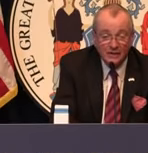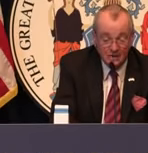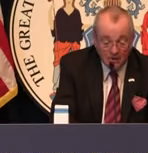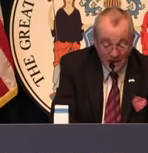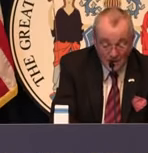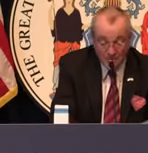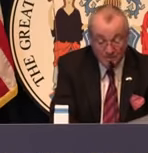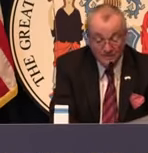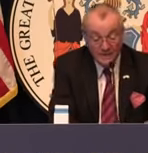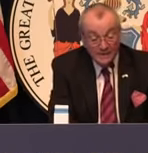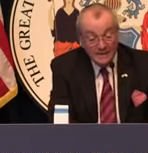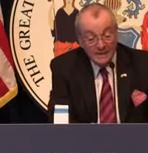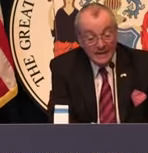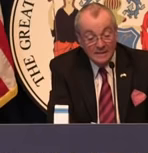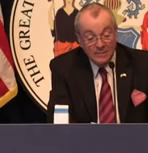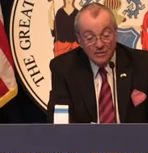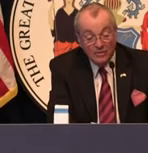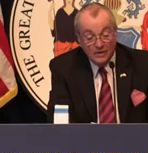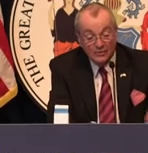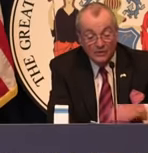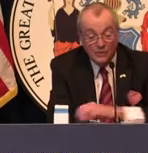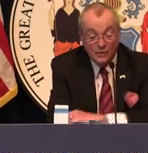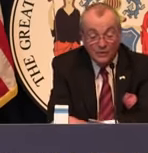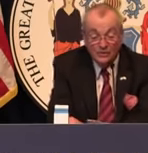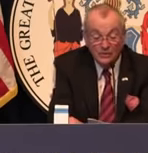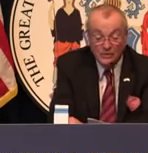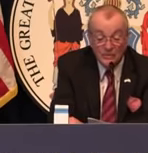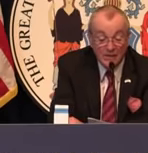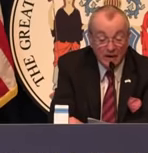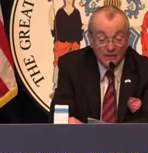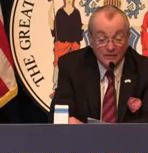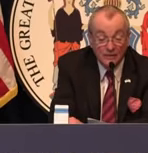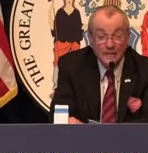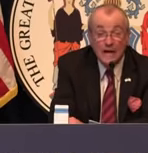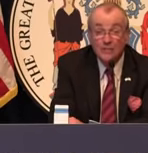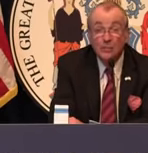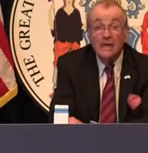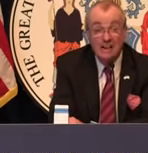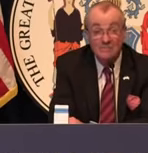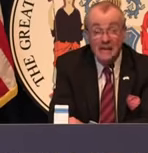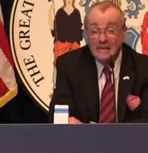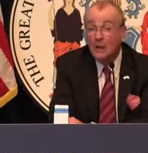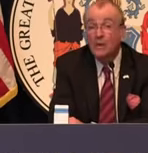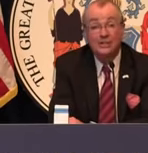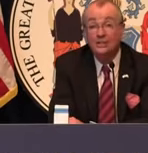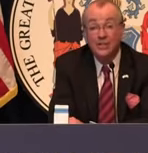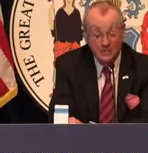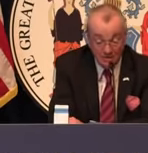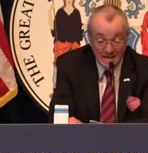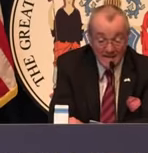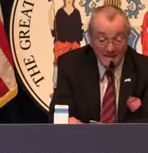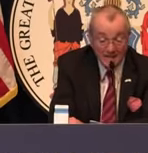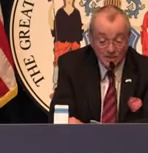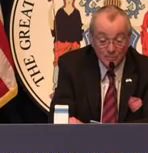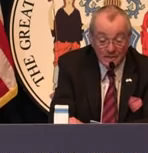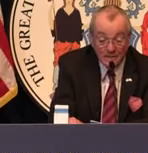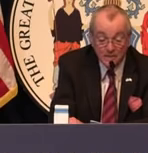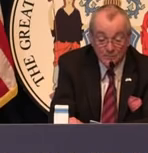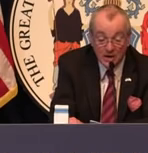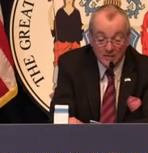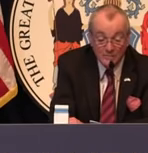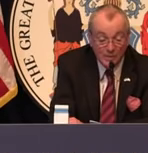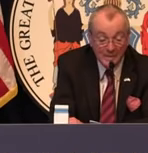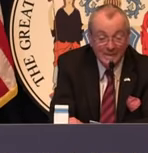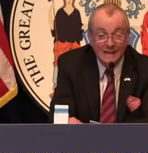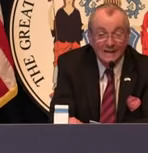patients in our hospital and number of residents we are losing to this virus. Yes, we have made and we continue to make